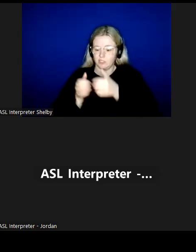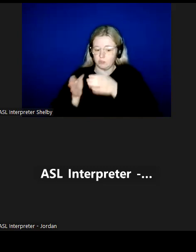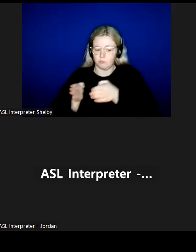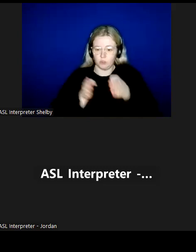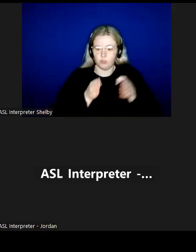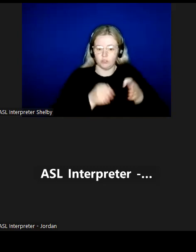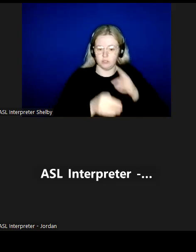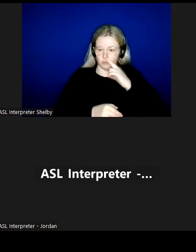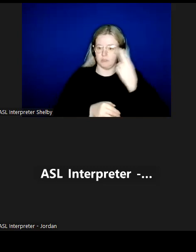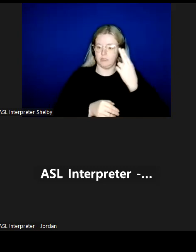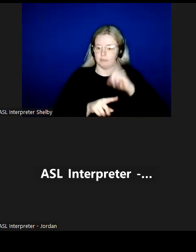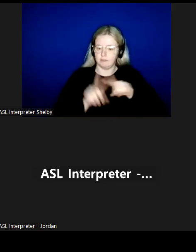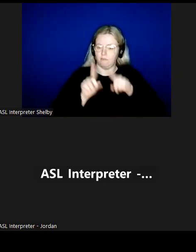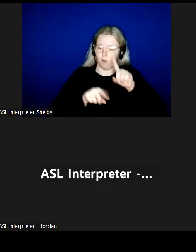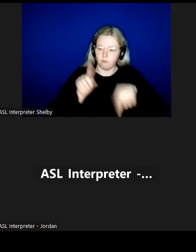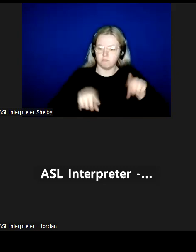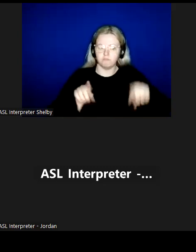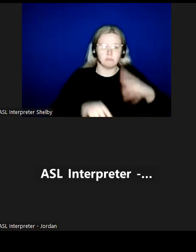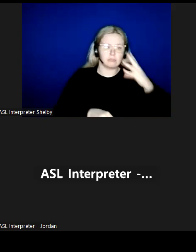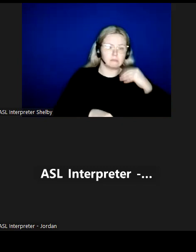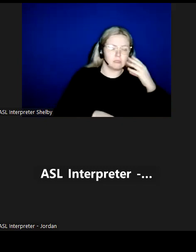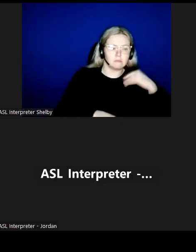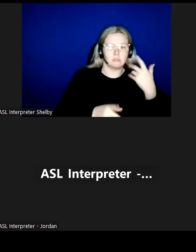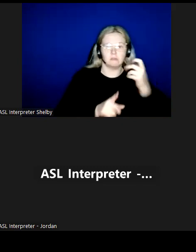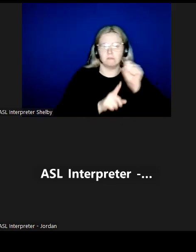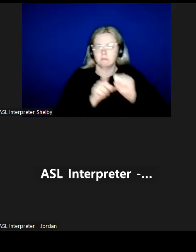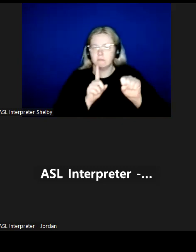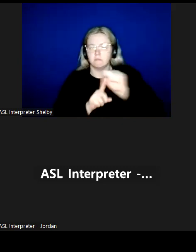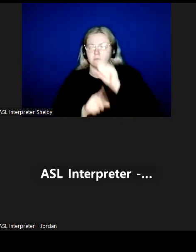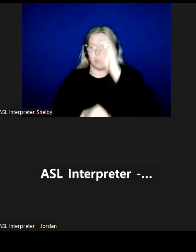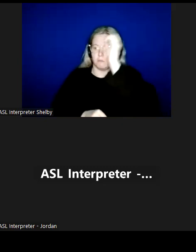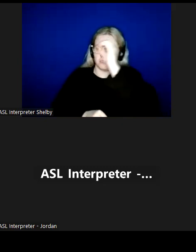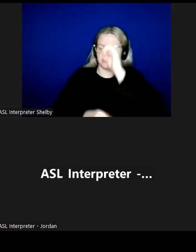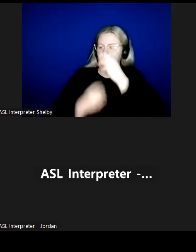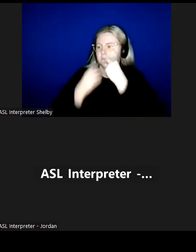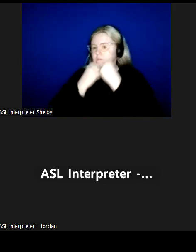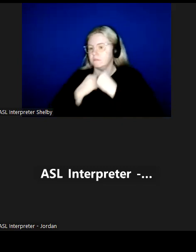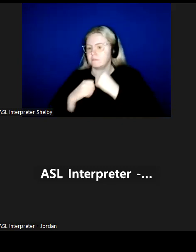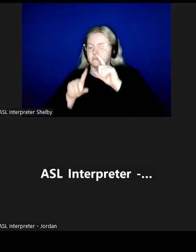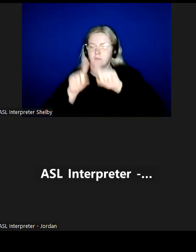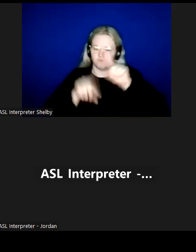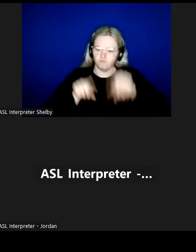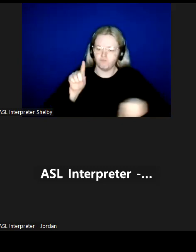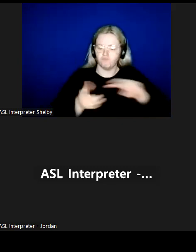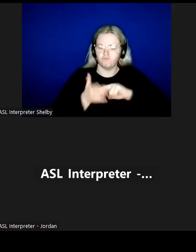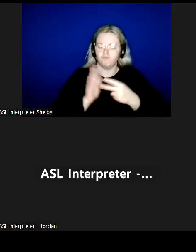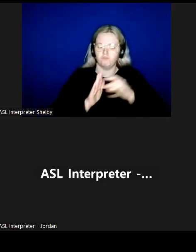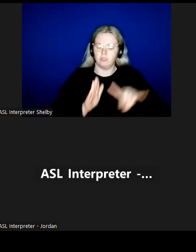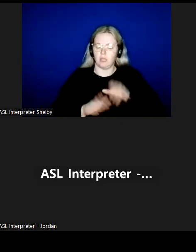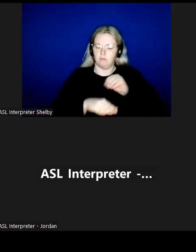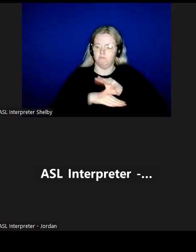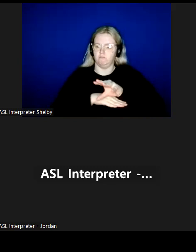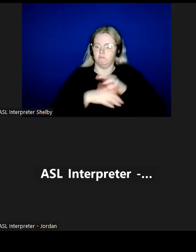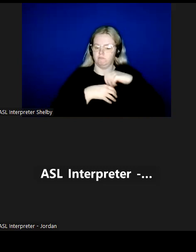personalities, experiences, circumstances to grief and to bereavement. And so as we